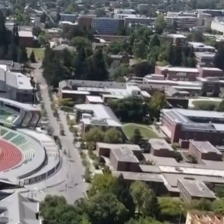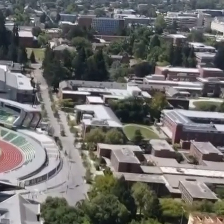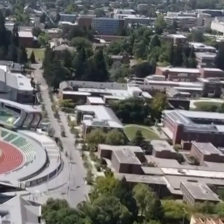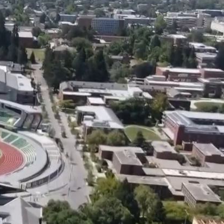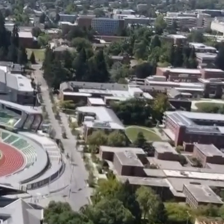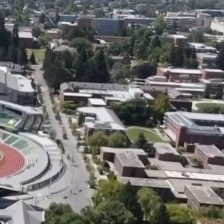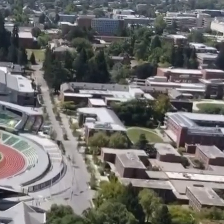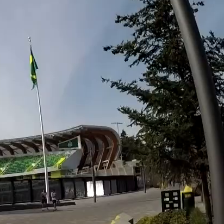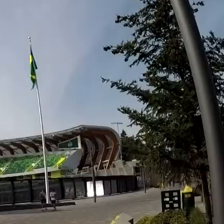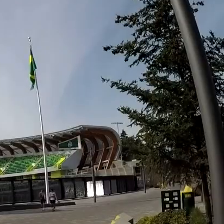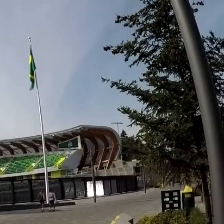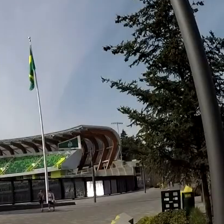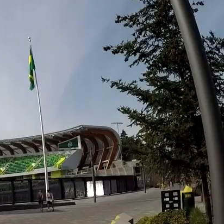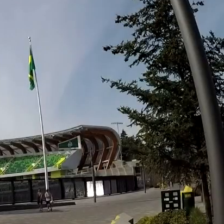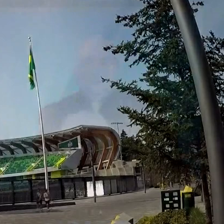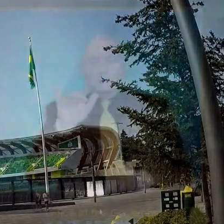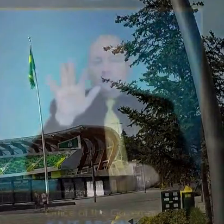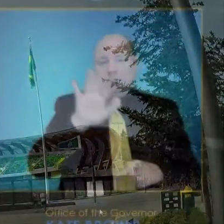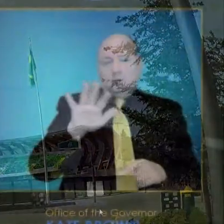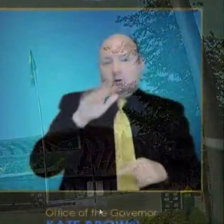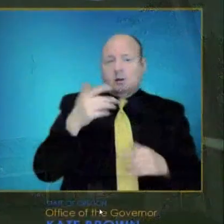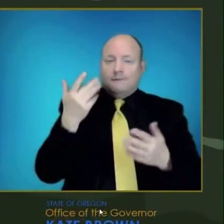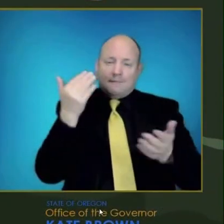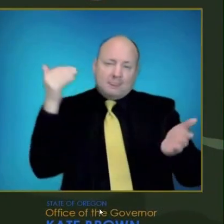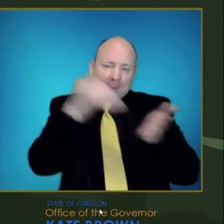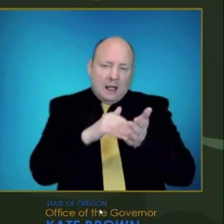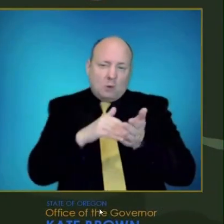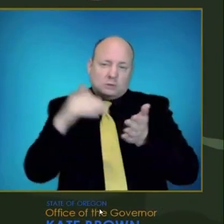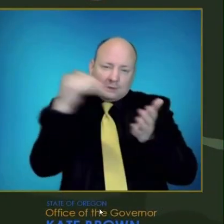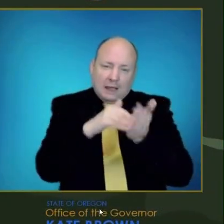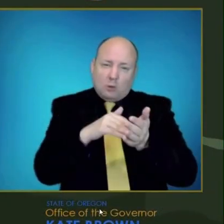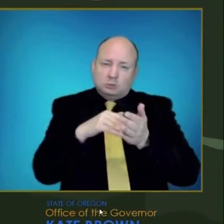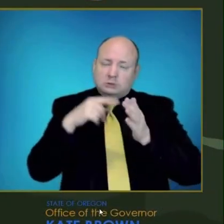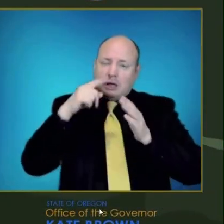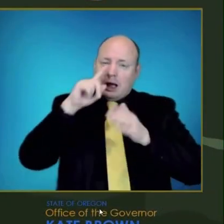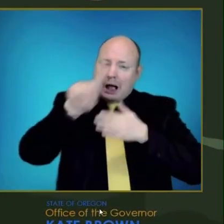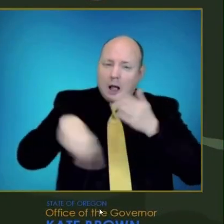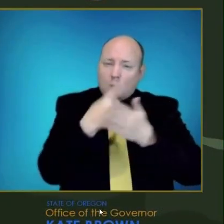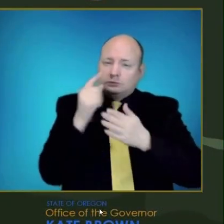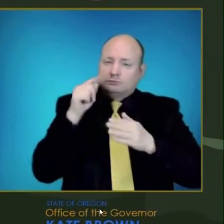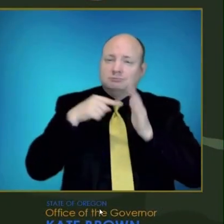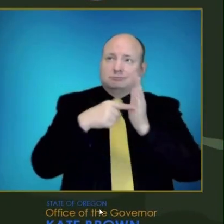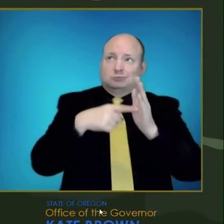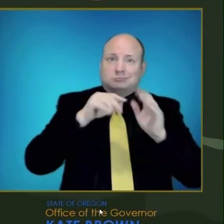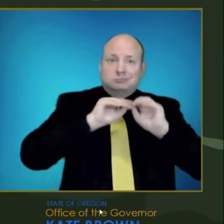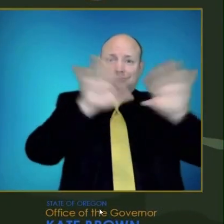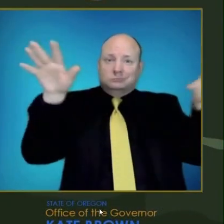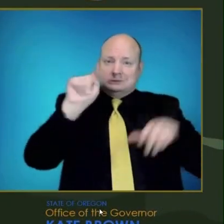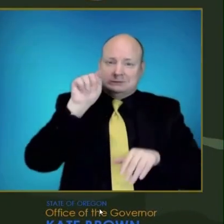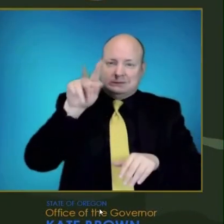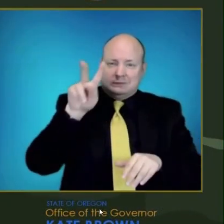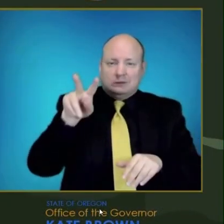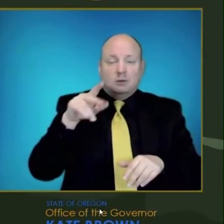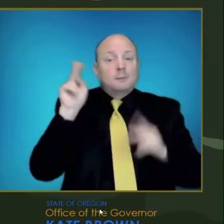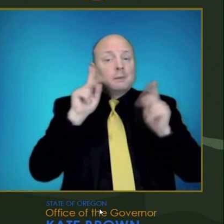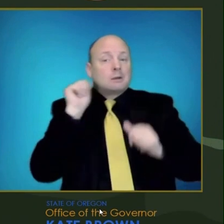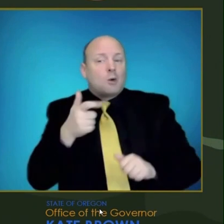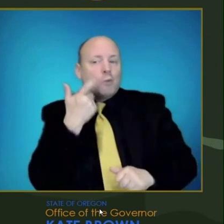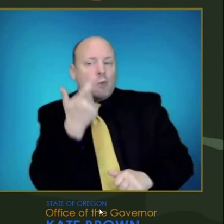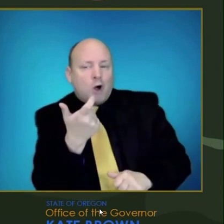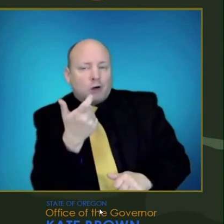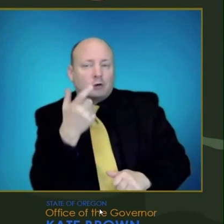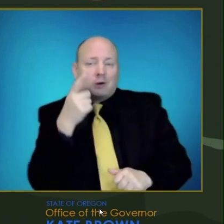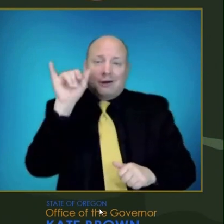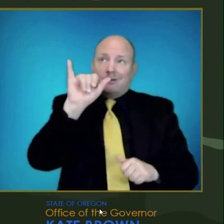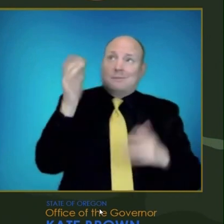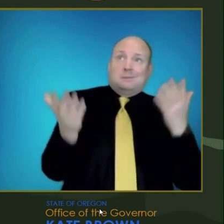television being broadcast during the championships. The event will be seen by somewhere close to a billion people globally, and that's